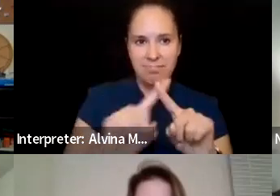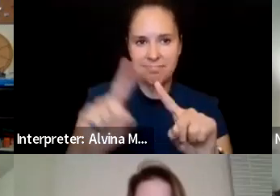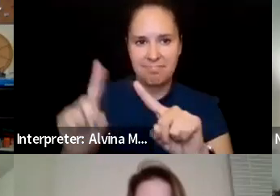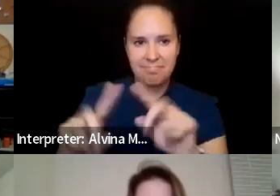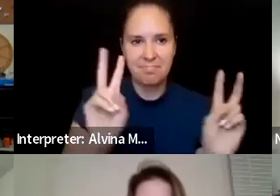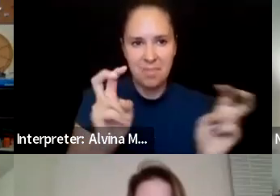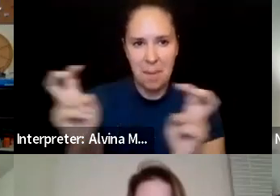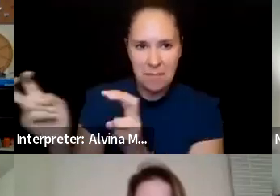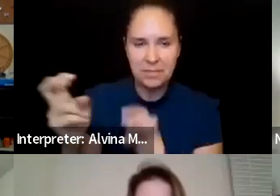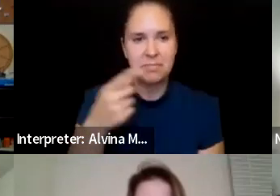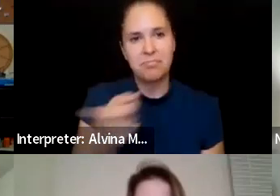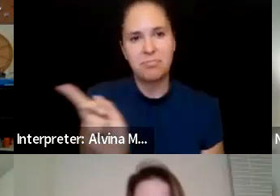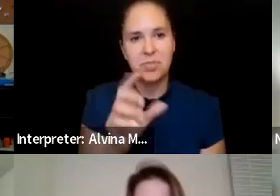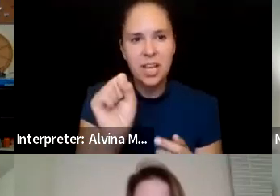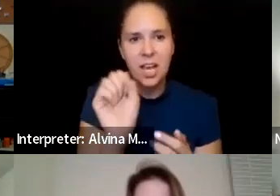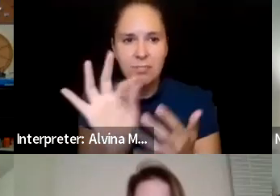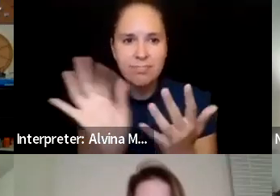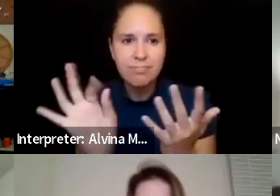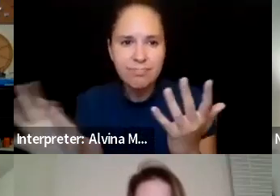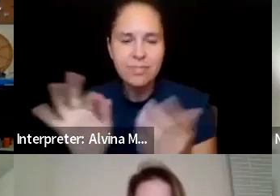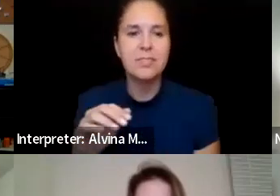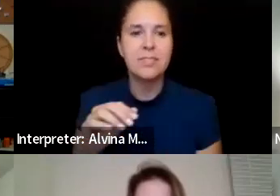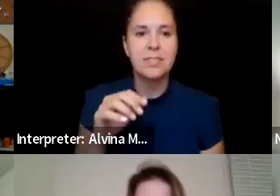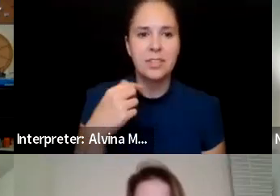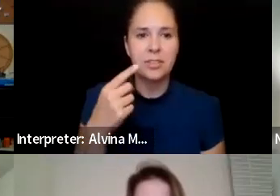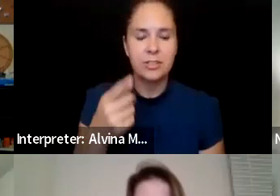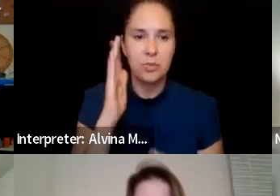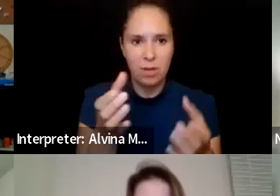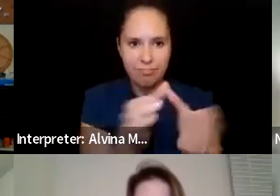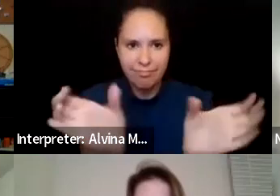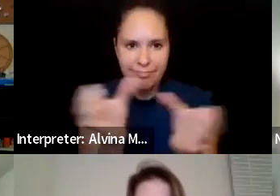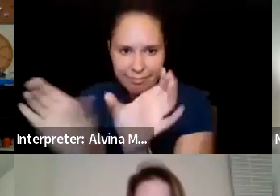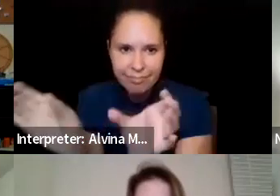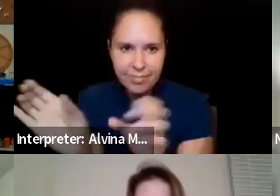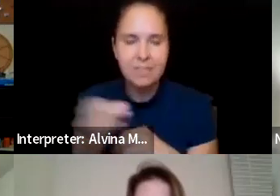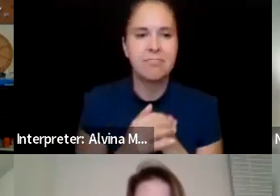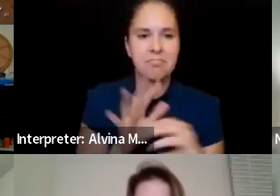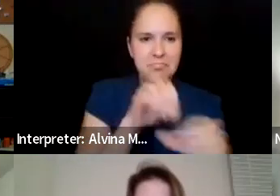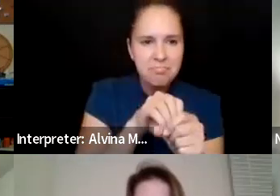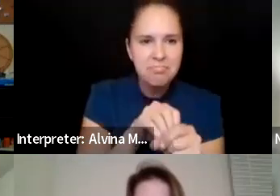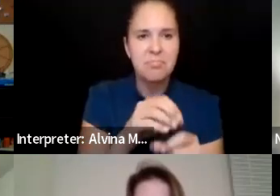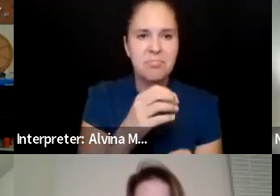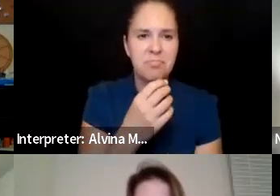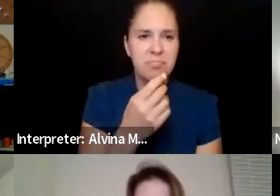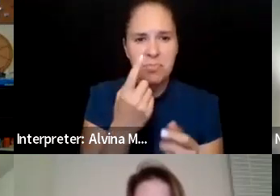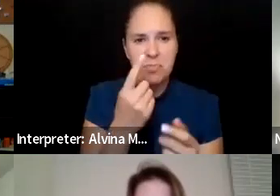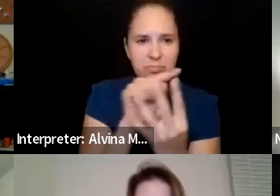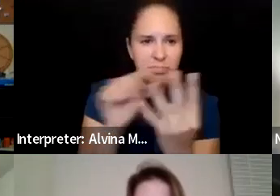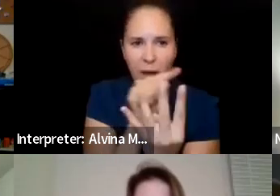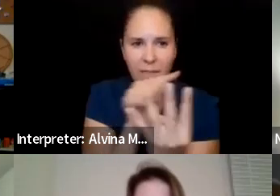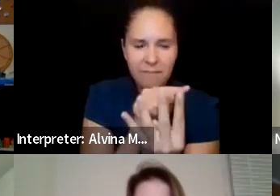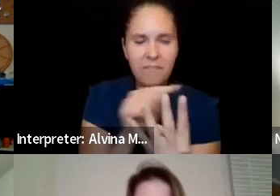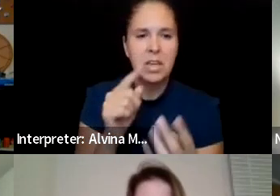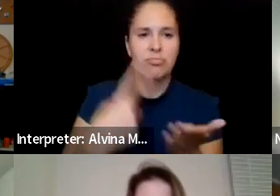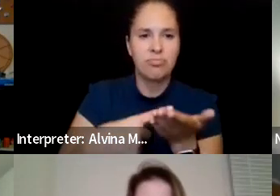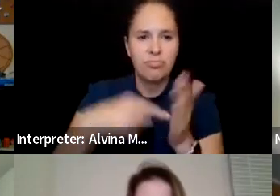that you will get to choose from tonight. And you will be able to go into a breakout room to talk more in depth about these topics. So